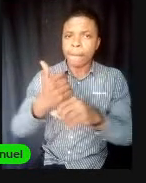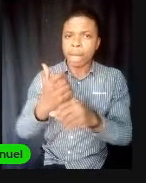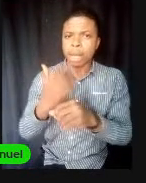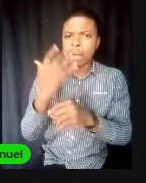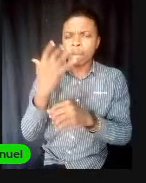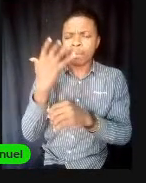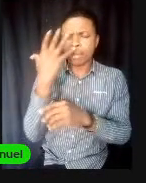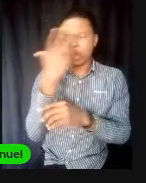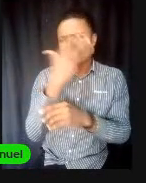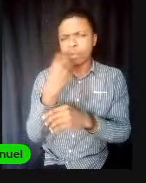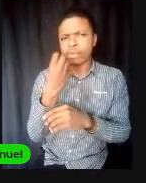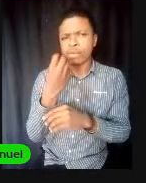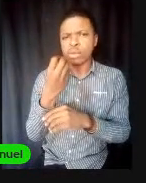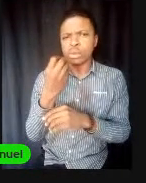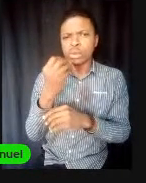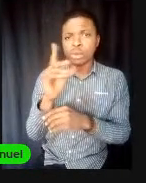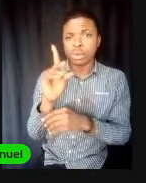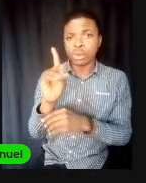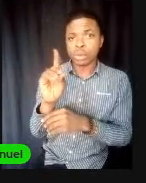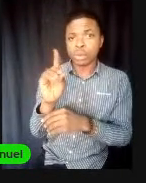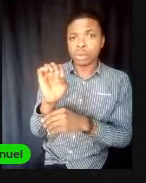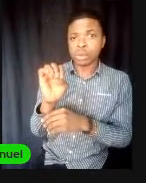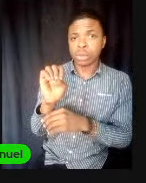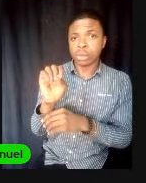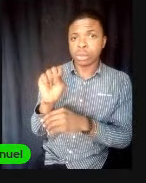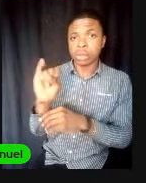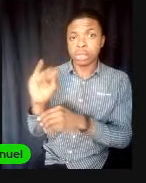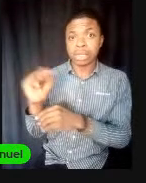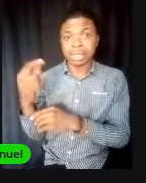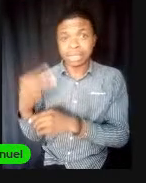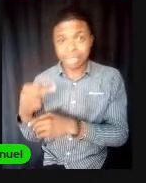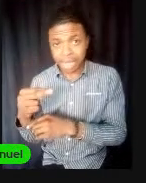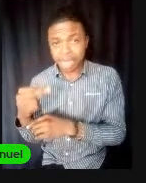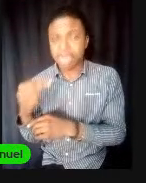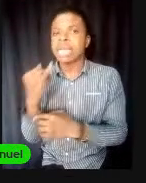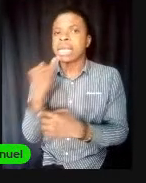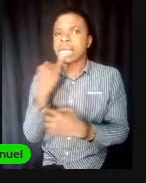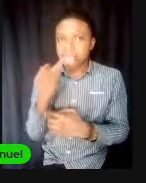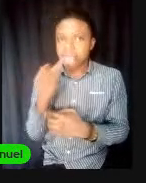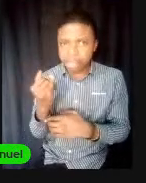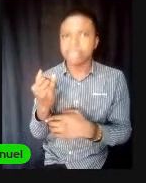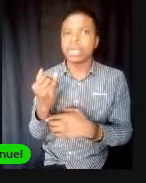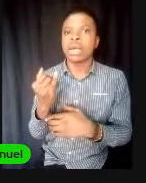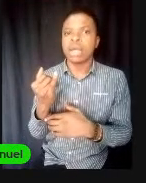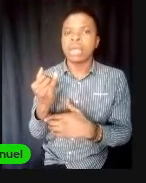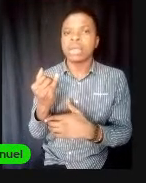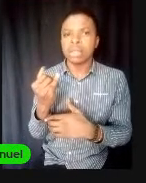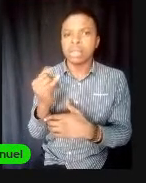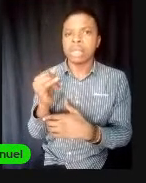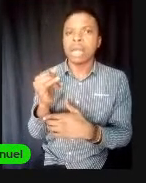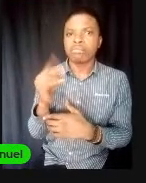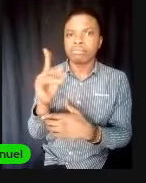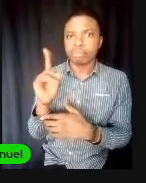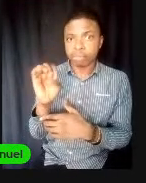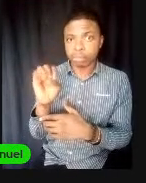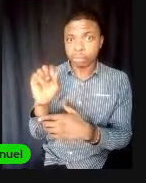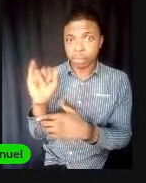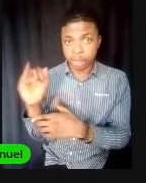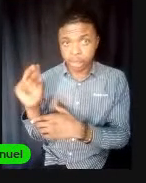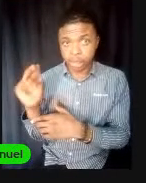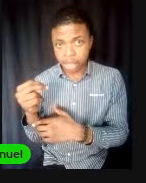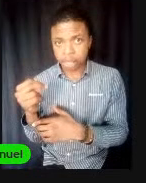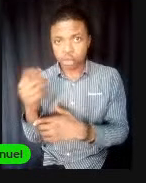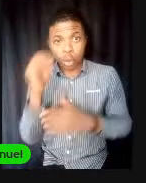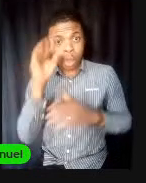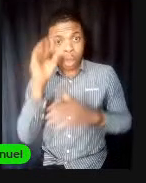design, that process is what we call design, right? So the graphic is the picture. A picture is a graphic.